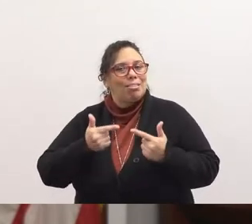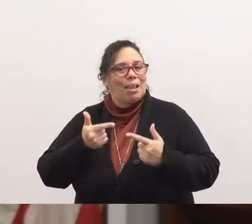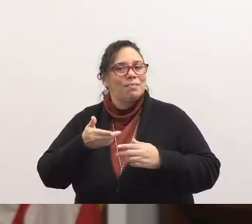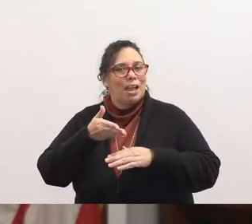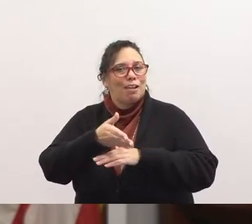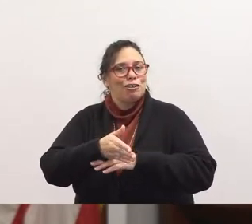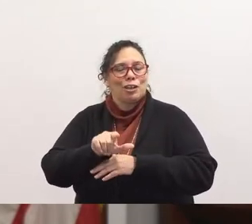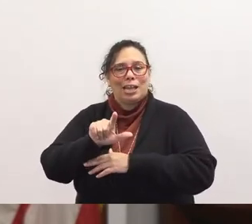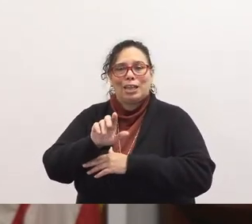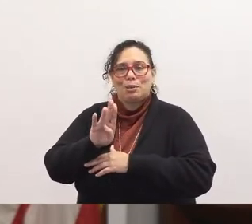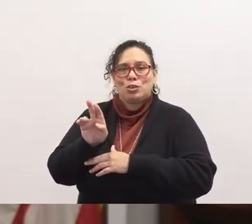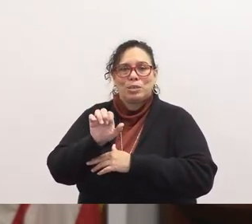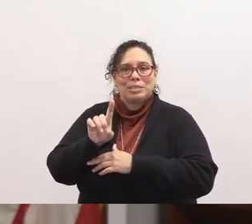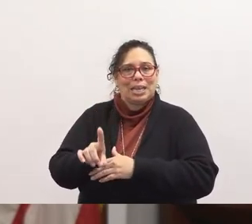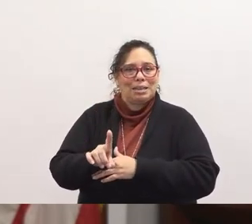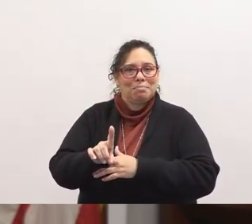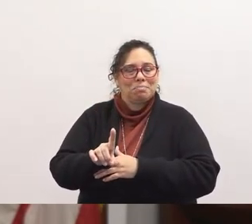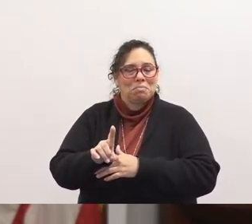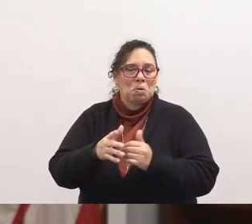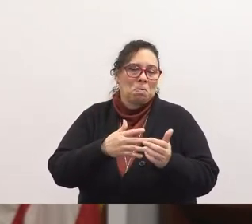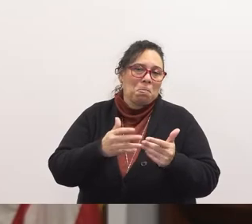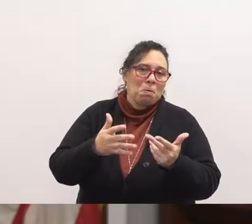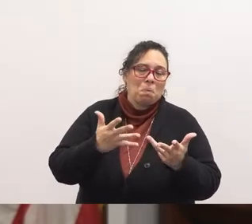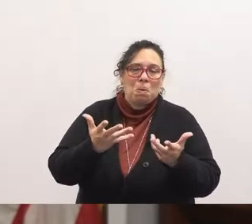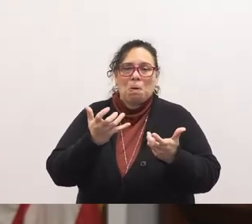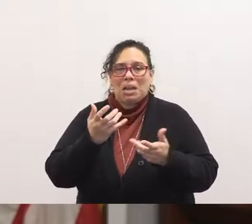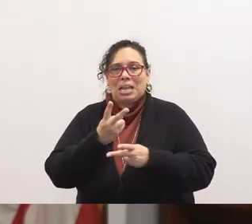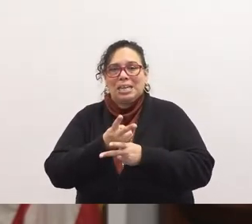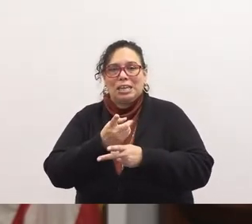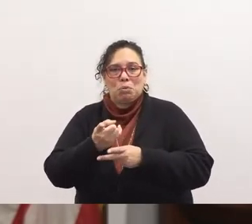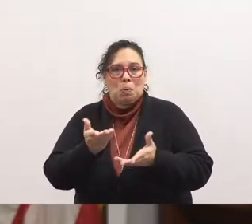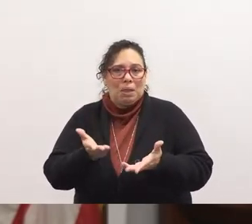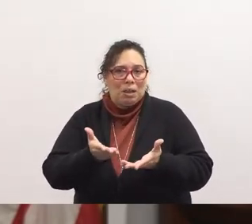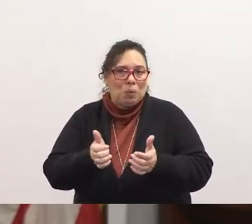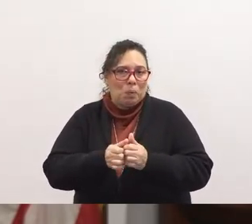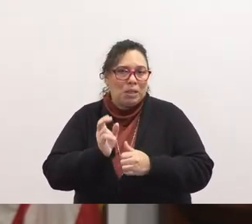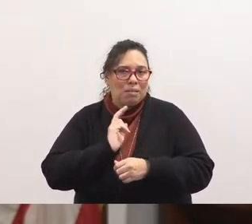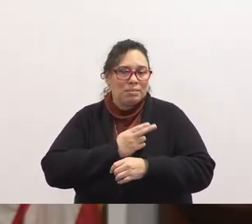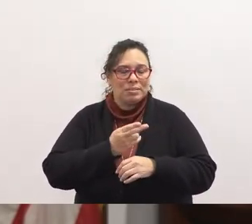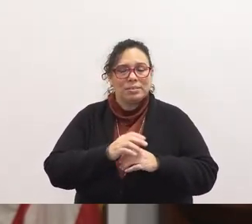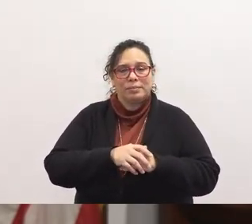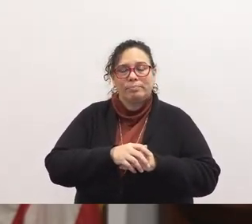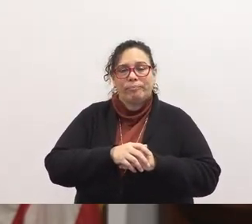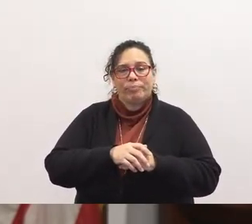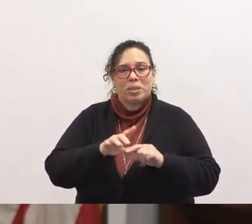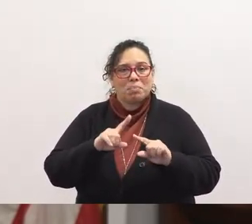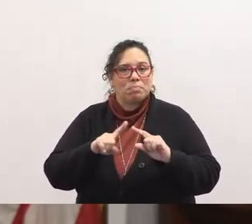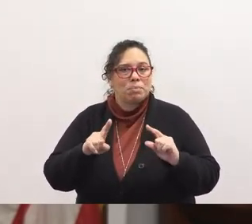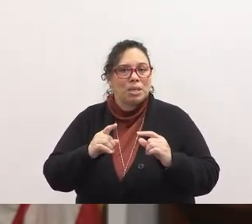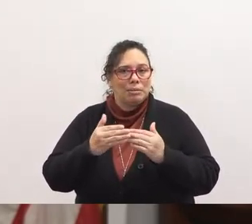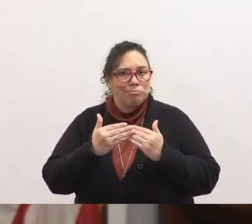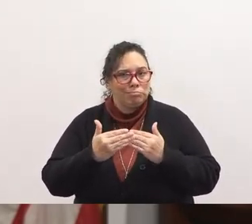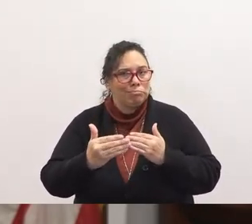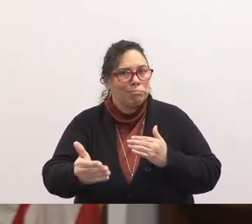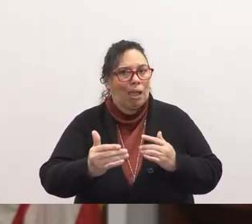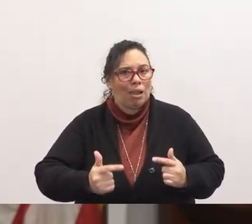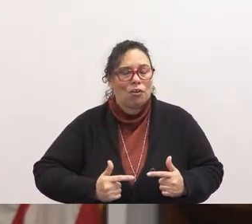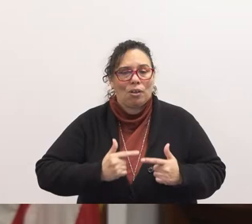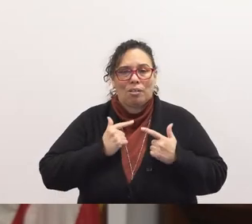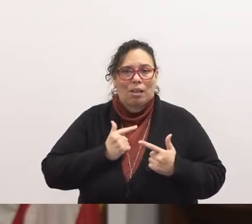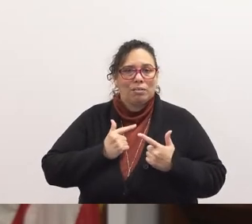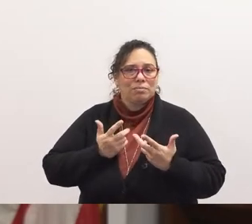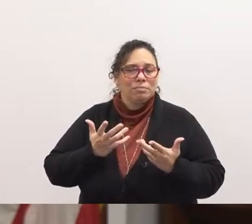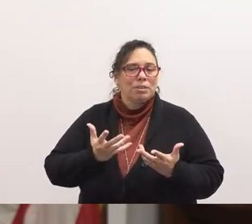love to keep you here with us for a longer time, we know there's a life beyond your experiences here at